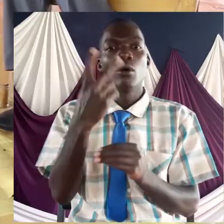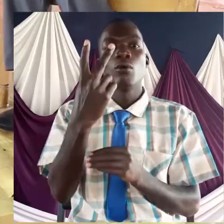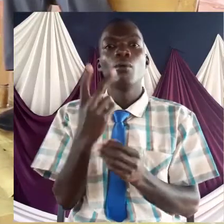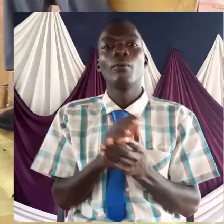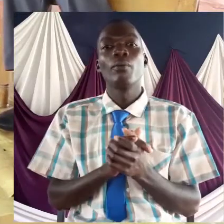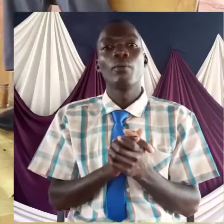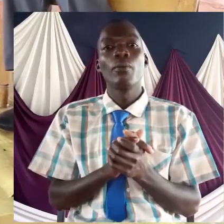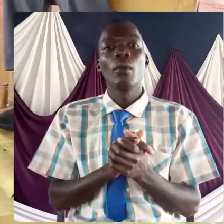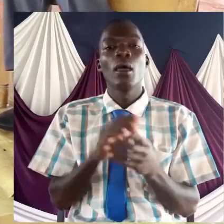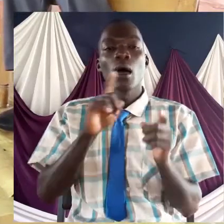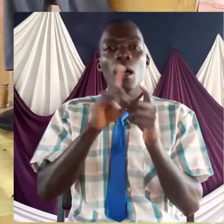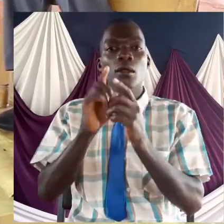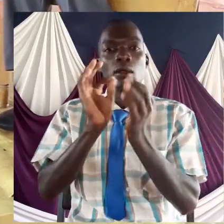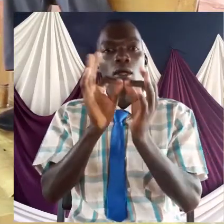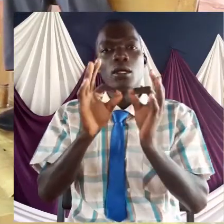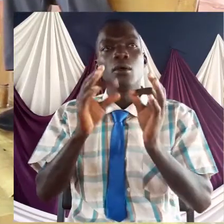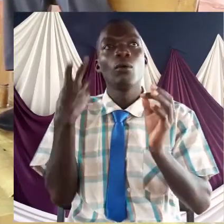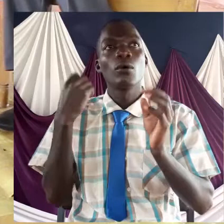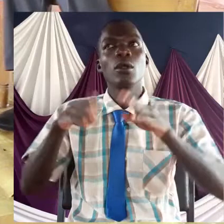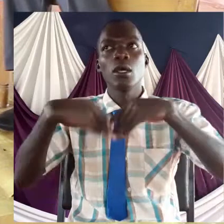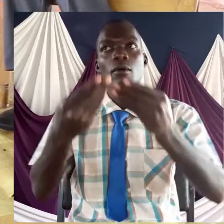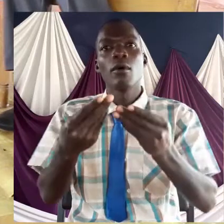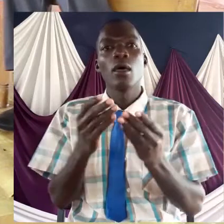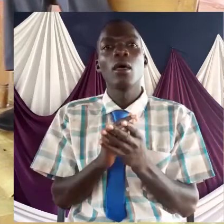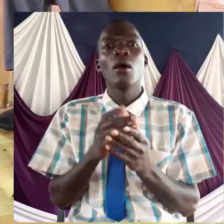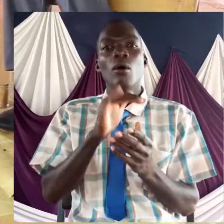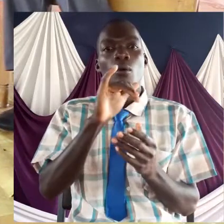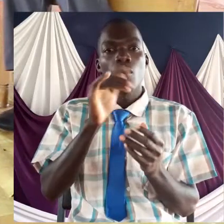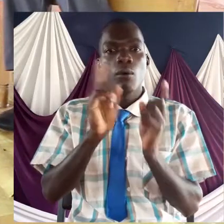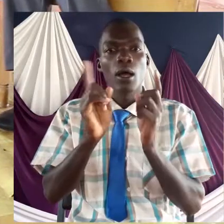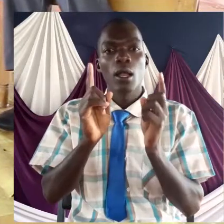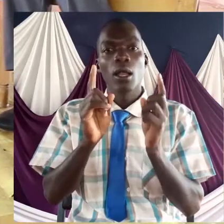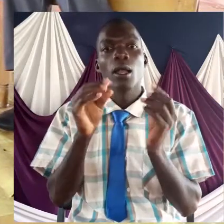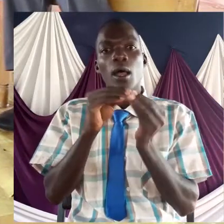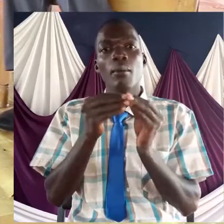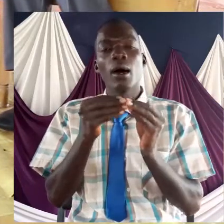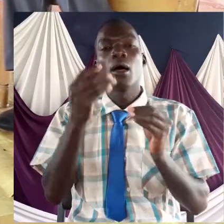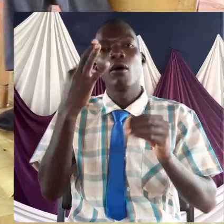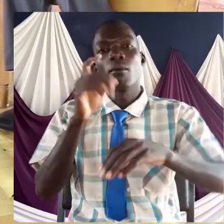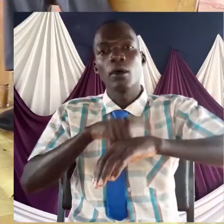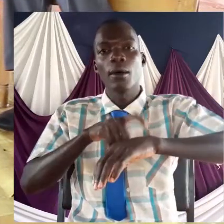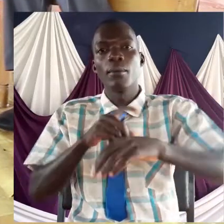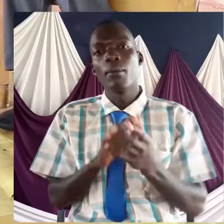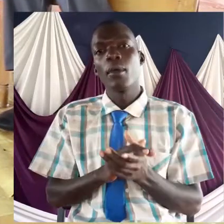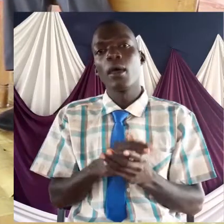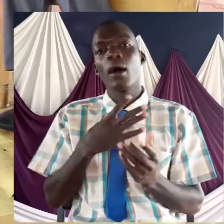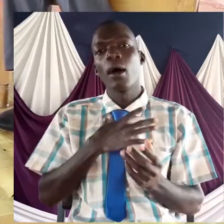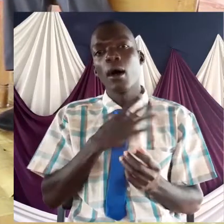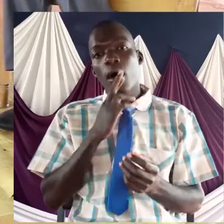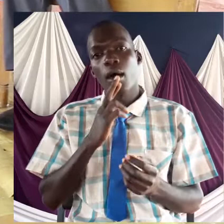where an interpretation is given. Yes. When numberings of times are